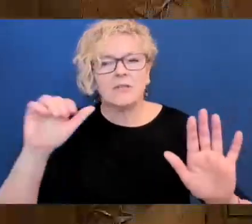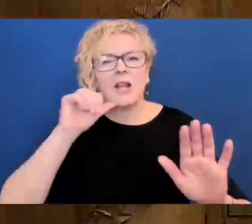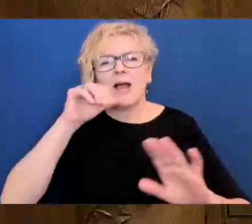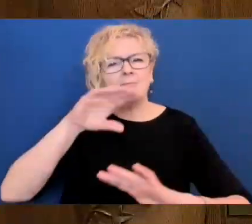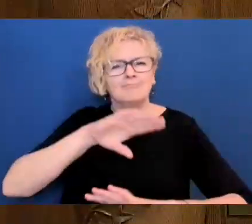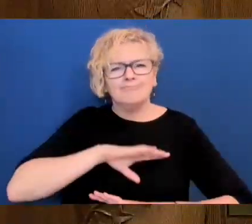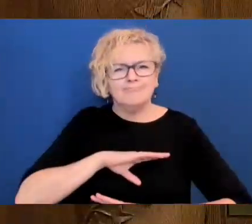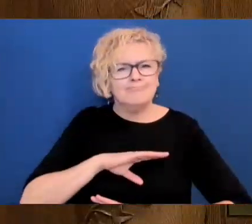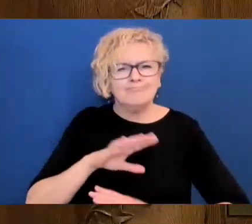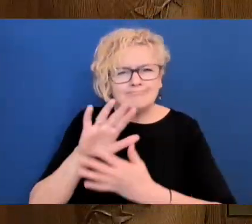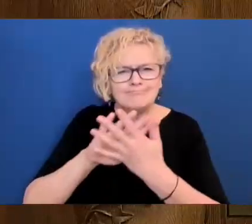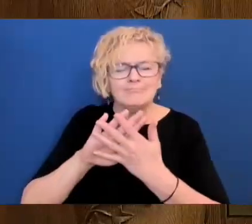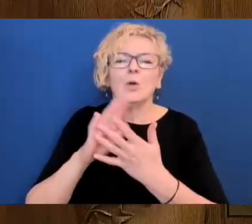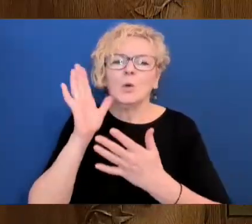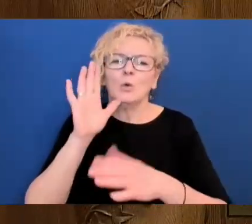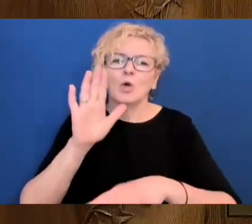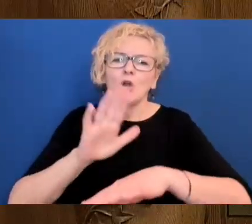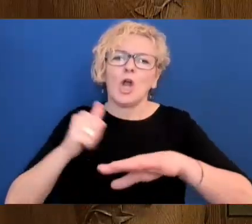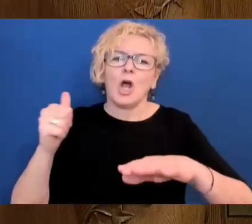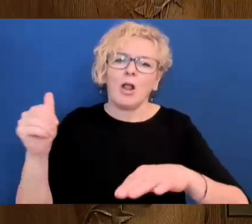Member supplemental.